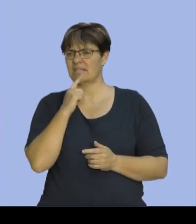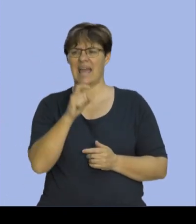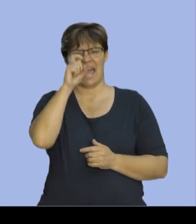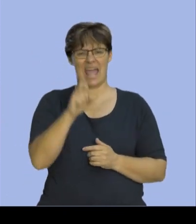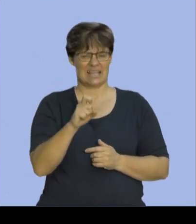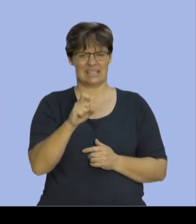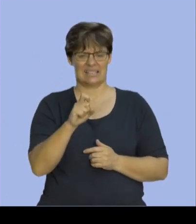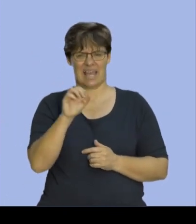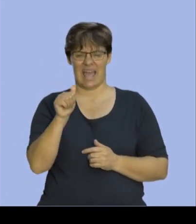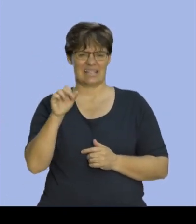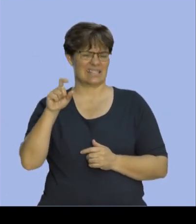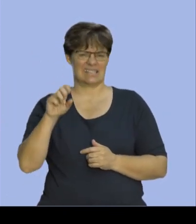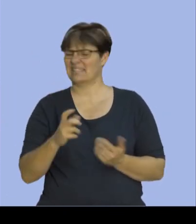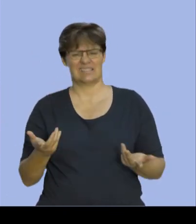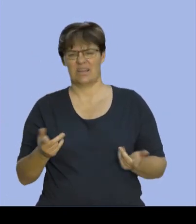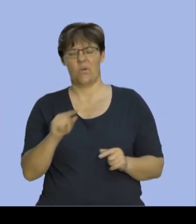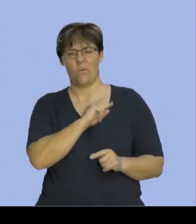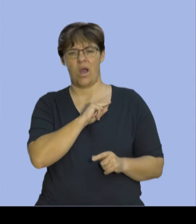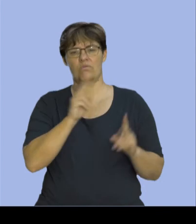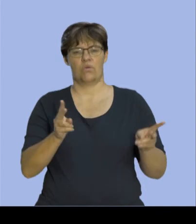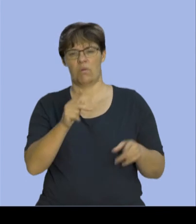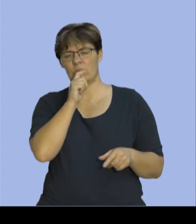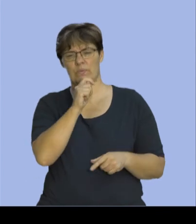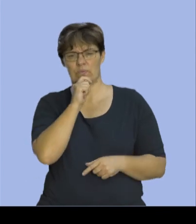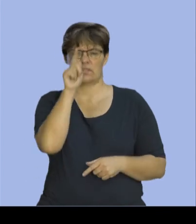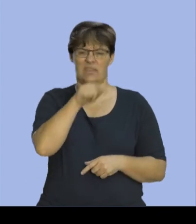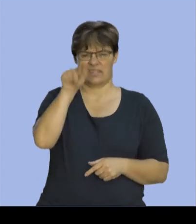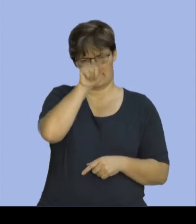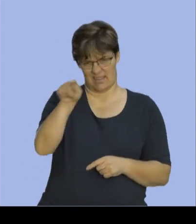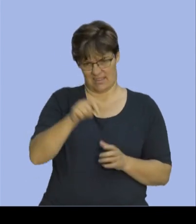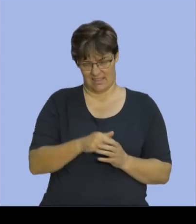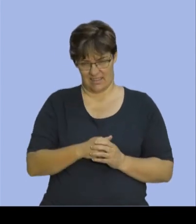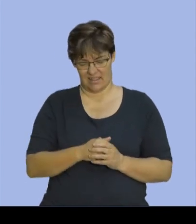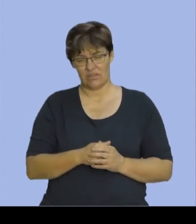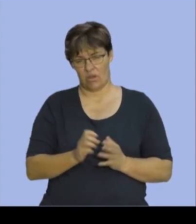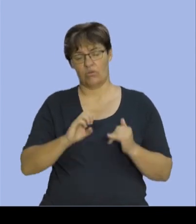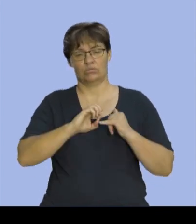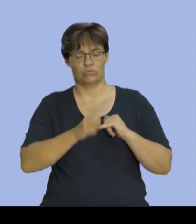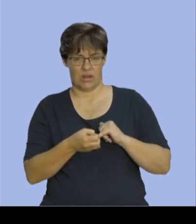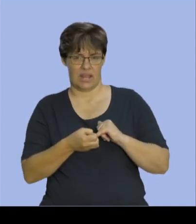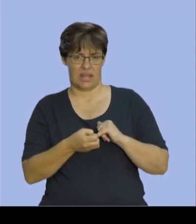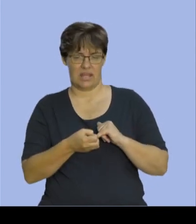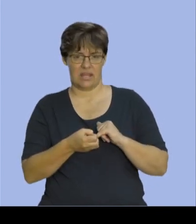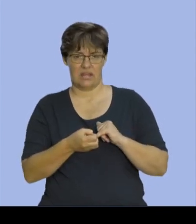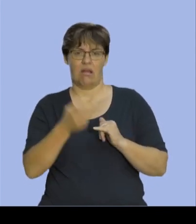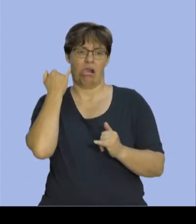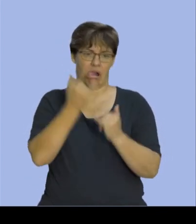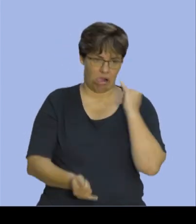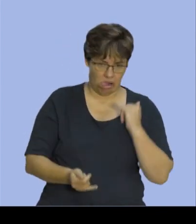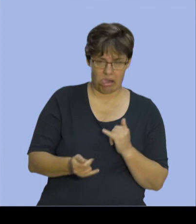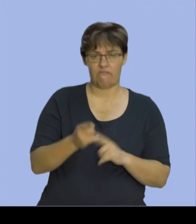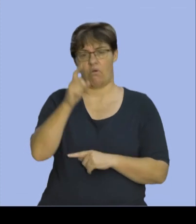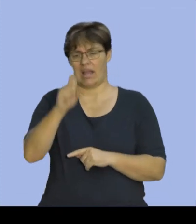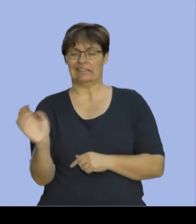here because we're normally using theta, and also you will then trying to mistaken that for